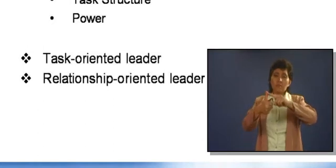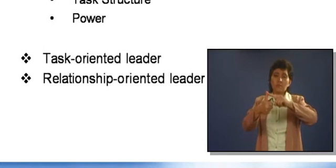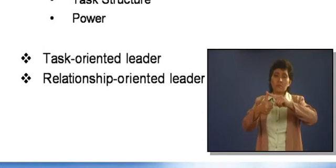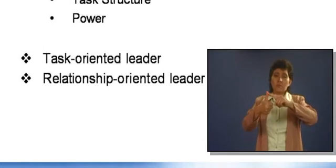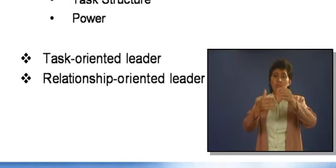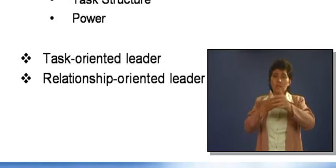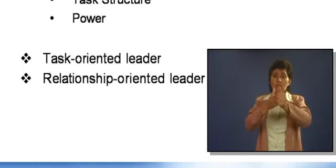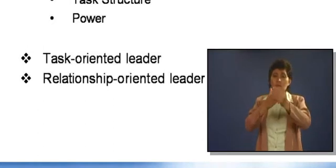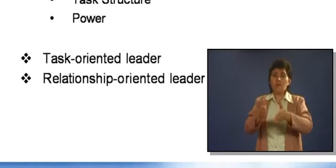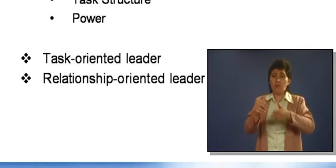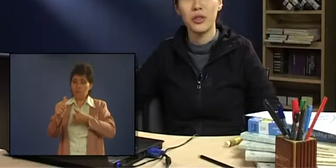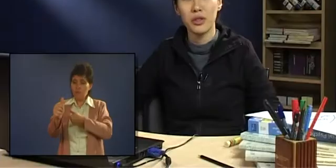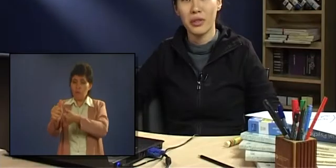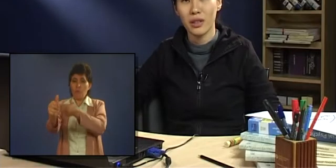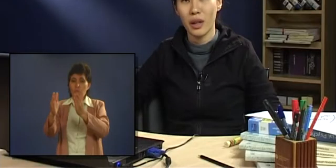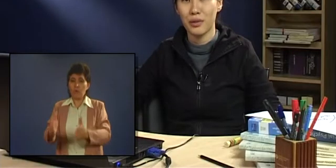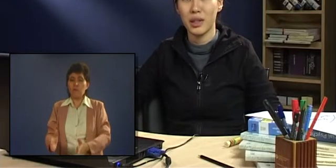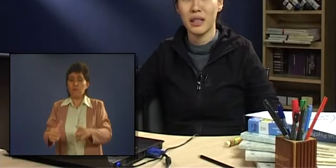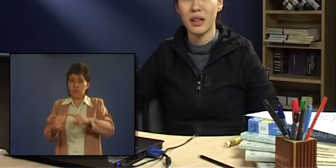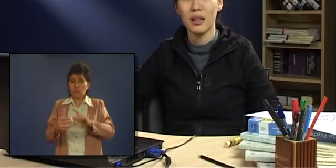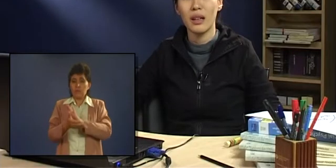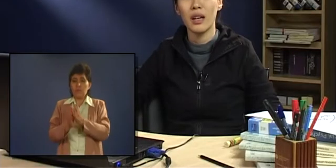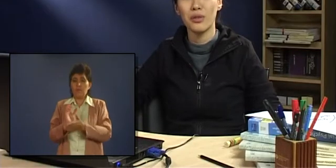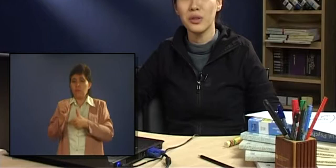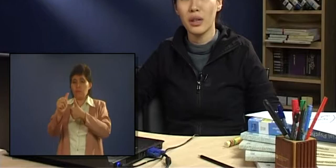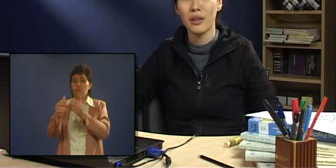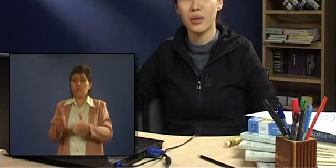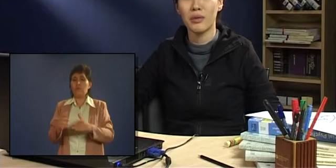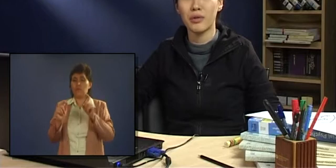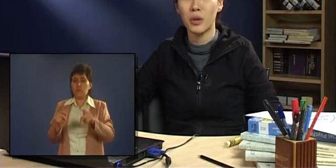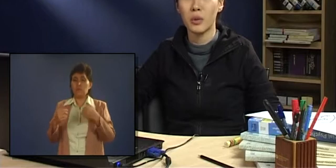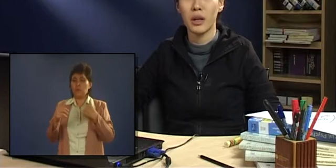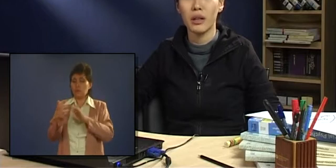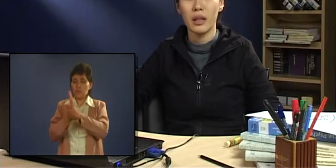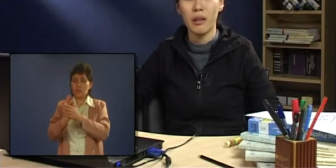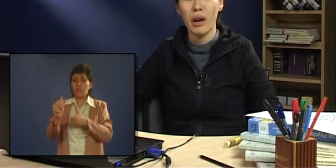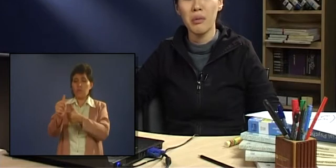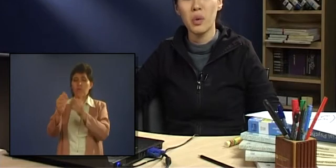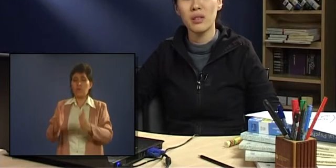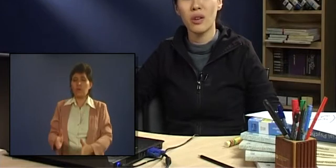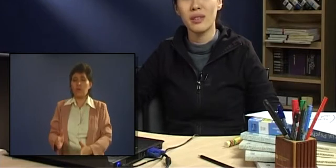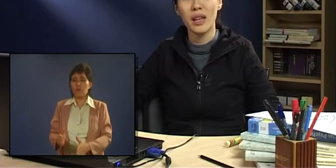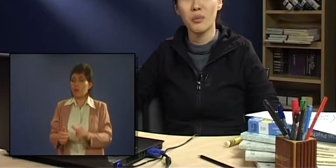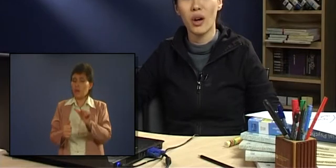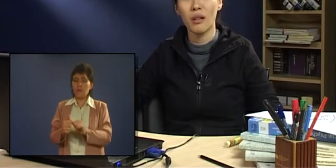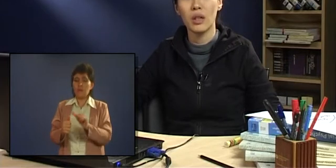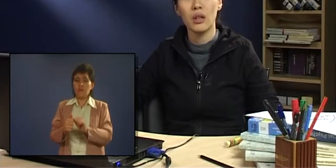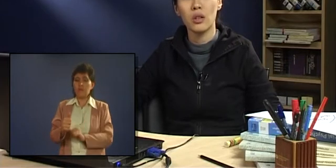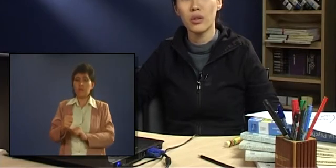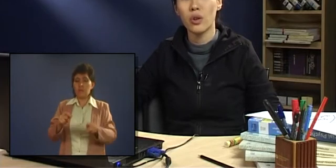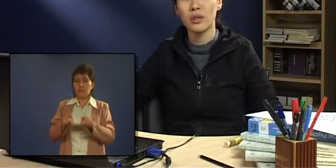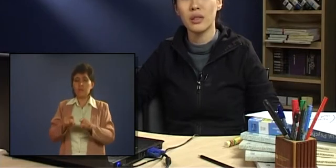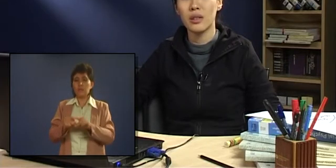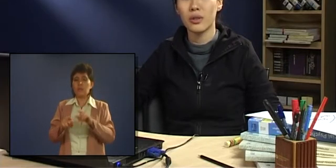one there is a leader follower first you've got to have your leader and of course you have to have your follower if everyone is on the same ground